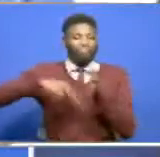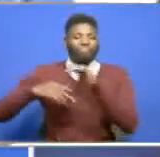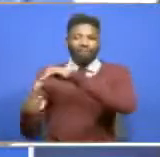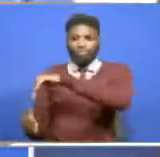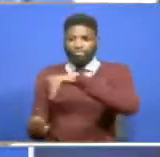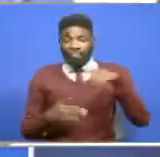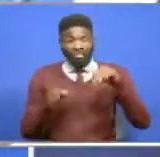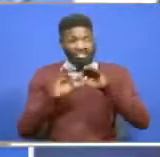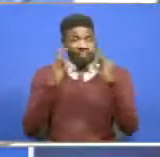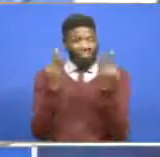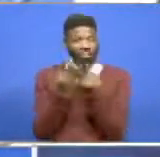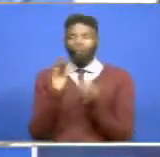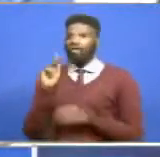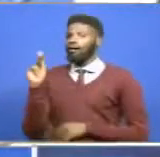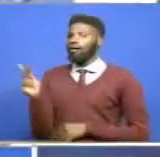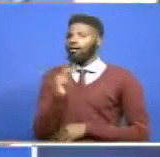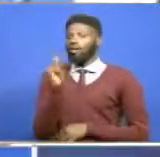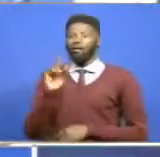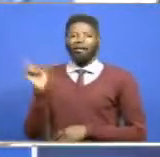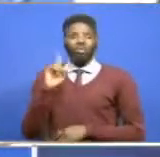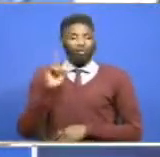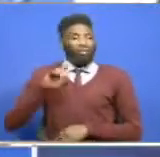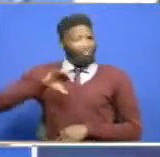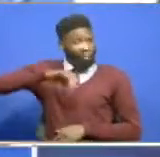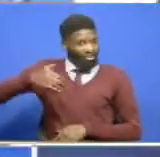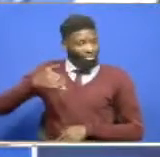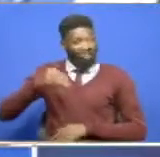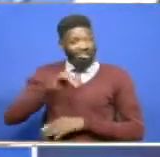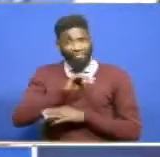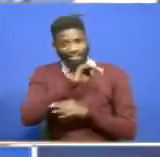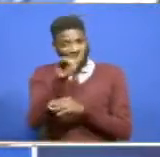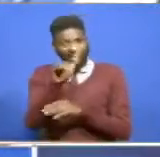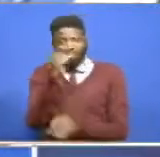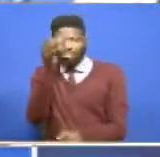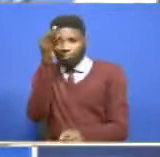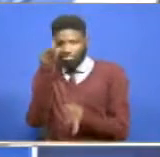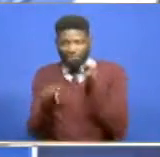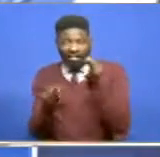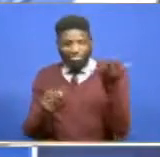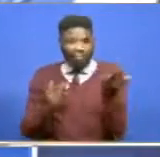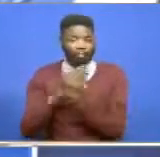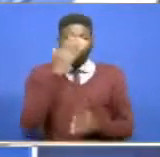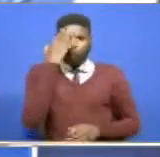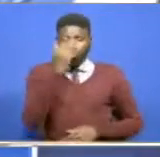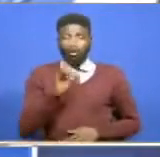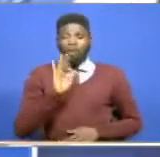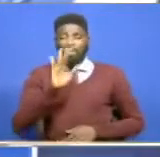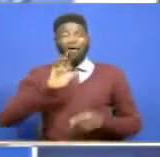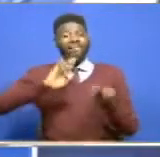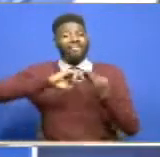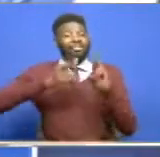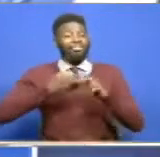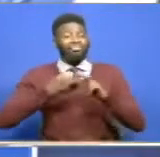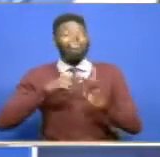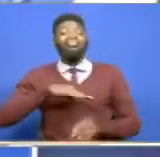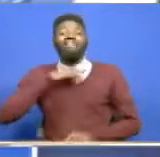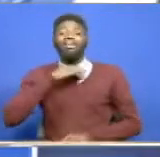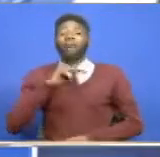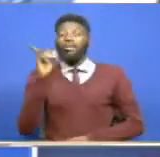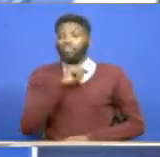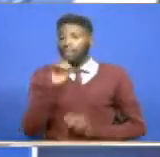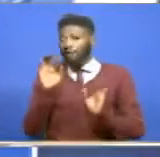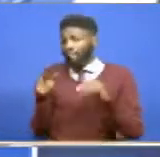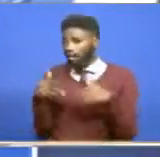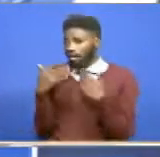where a family in Kayole, Nairobi County, is seeking justice for the death of their kin, who is alleged to have died in